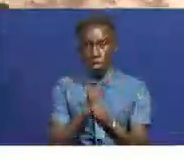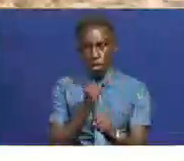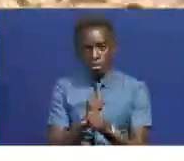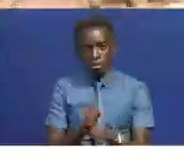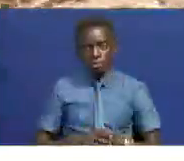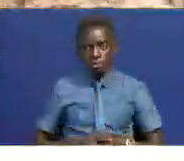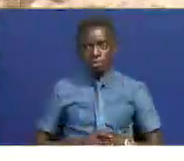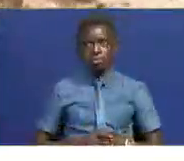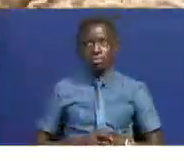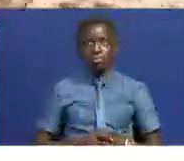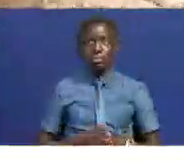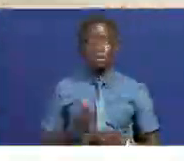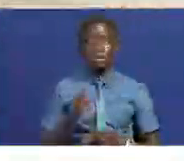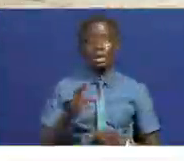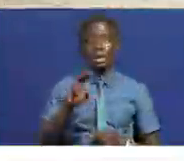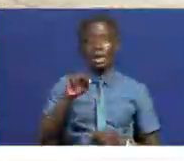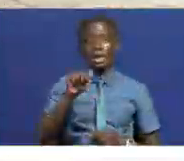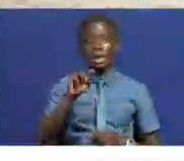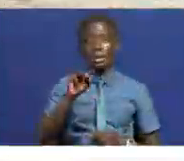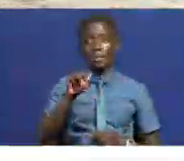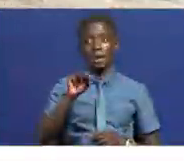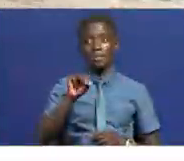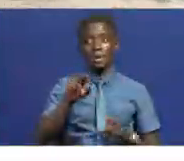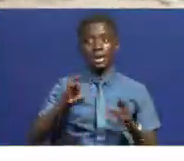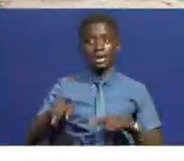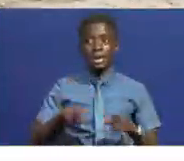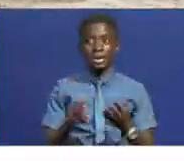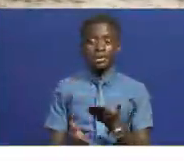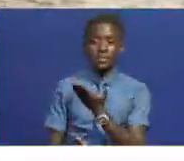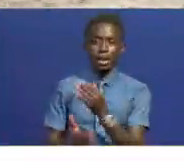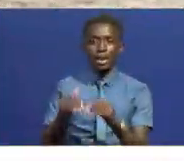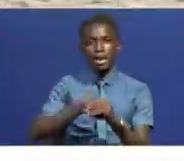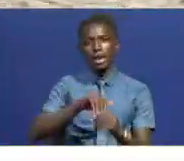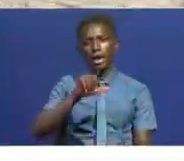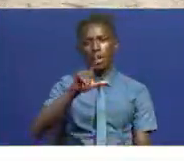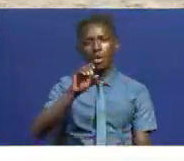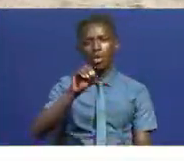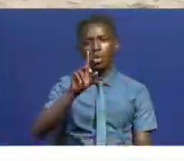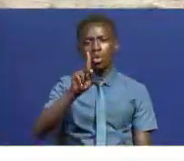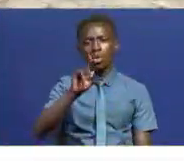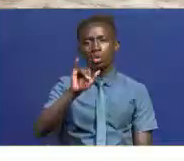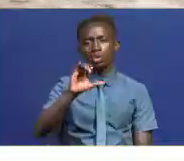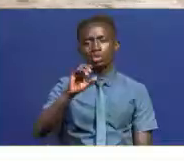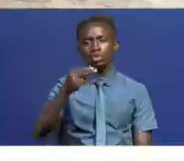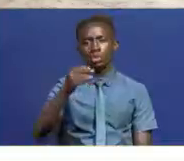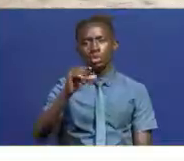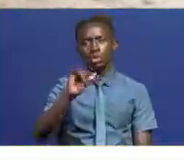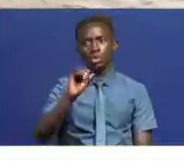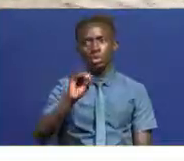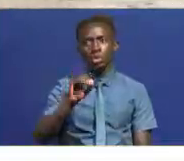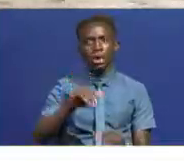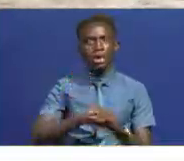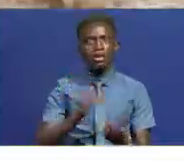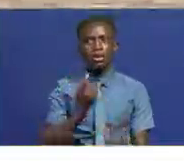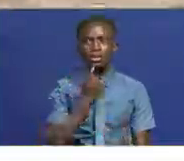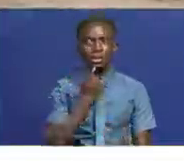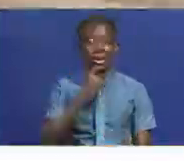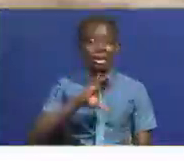Nanam River in Lokichogio, Turkana County. About 10 minutes of heavy downpour and the road becomes